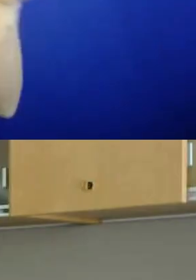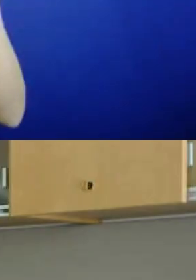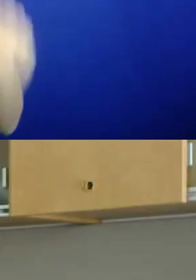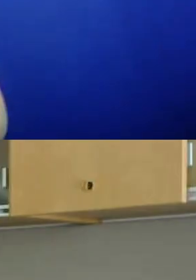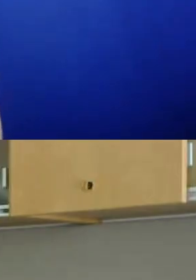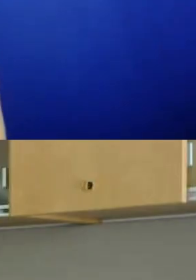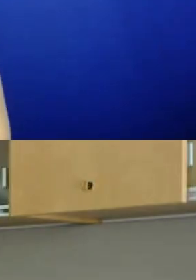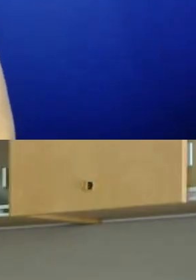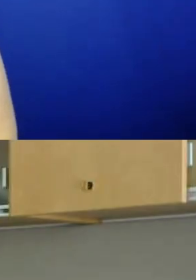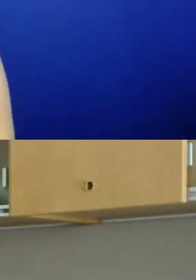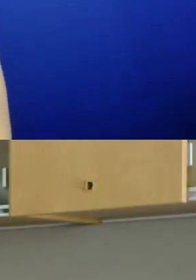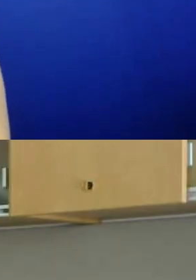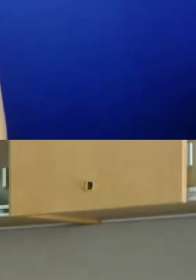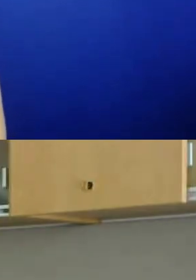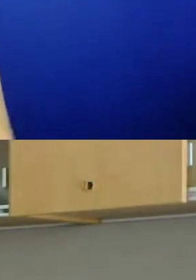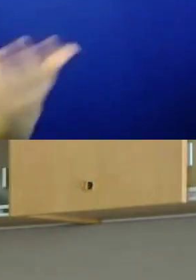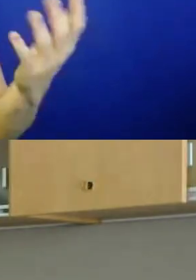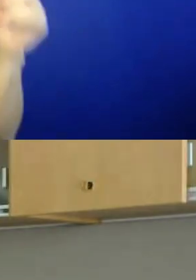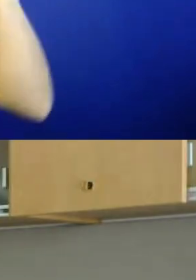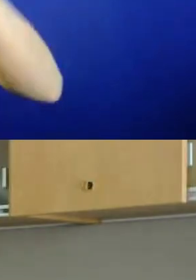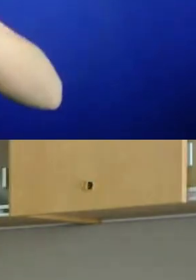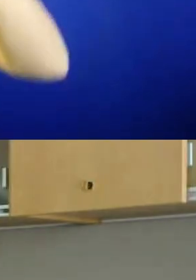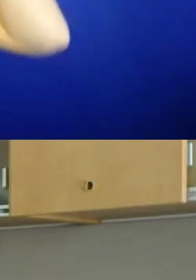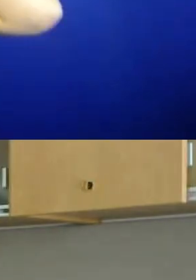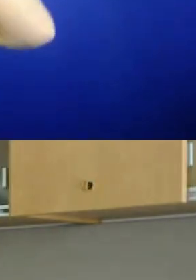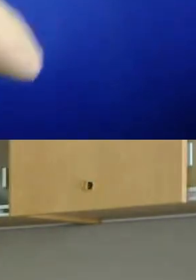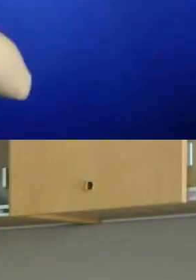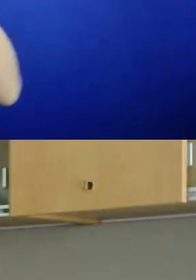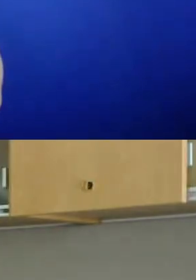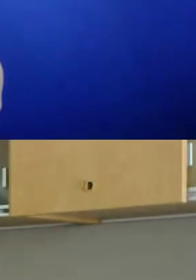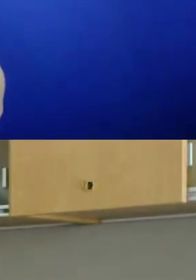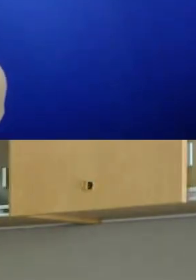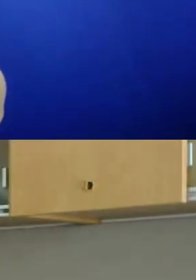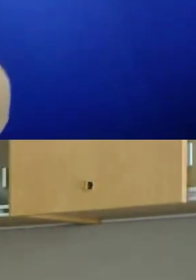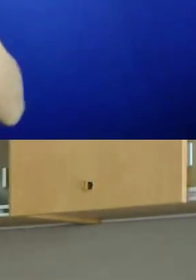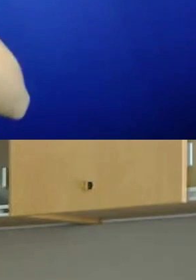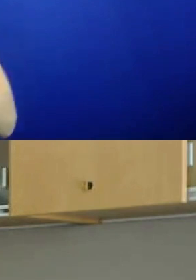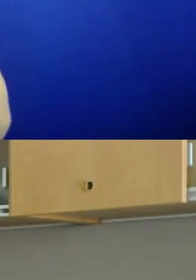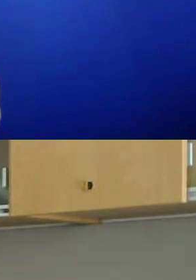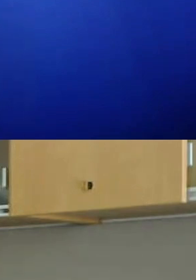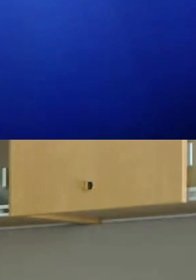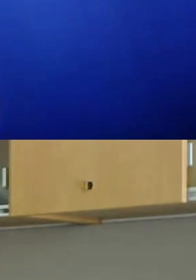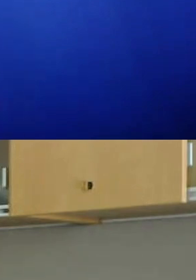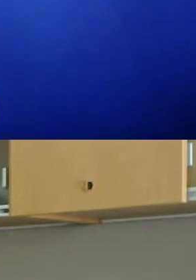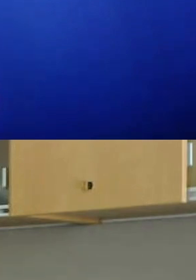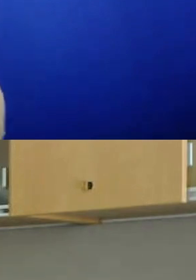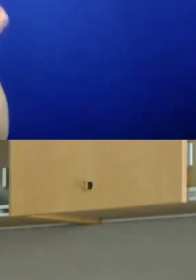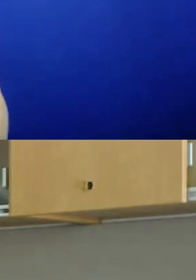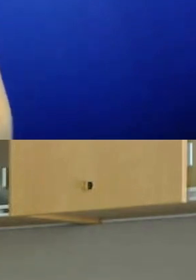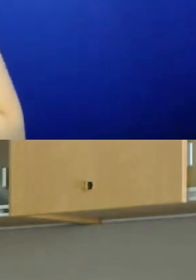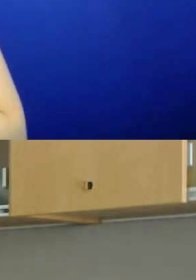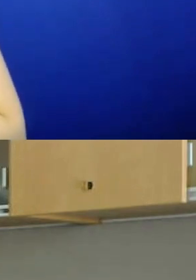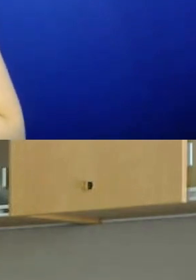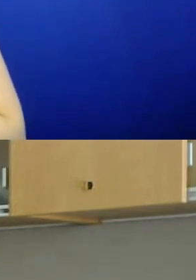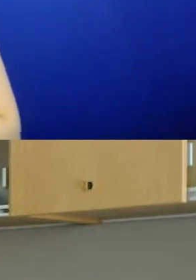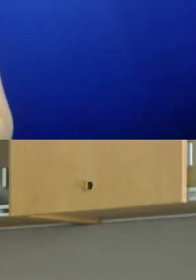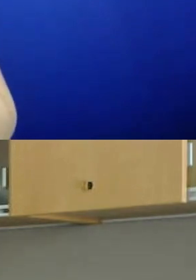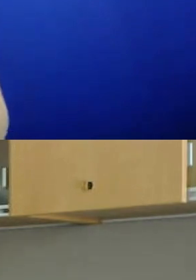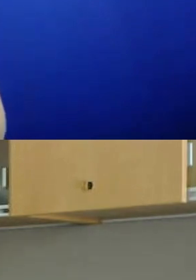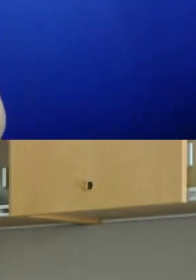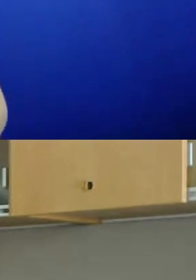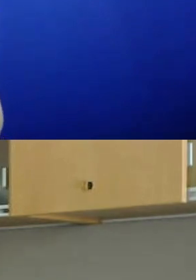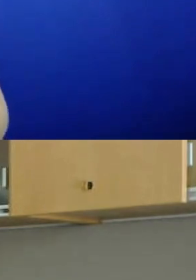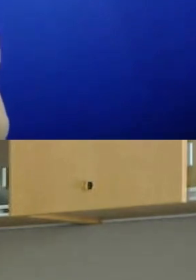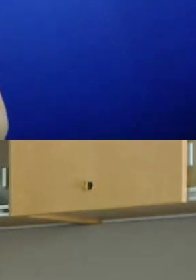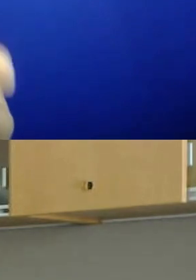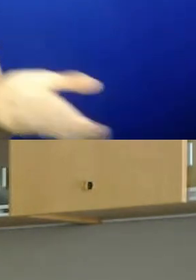else. So until the federal law changes, you will not be able to legal. Now, if you are driving, I